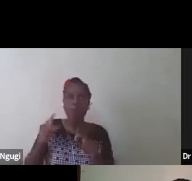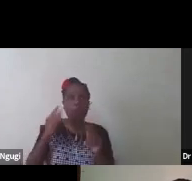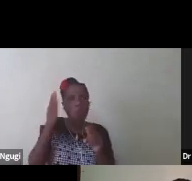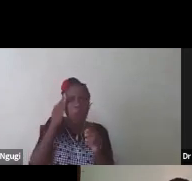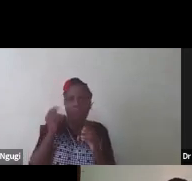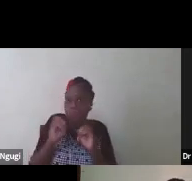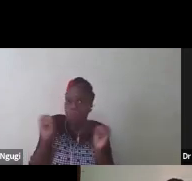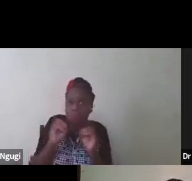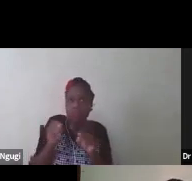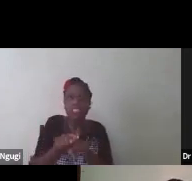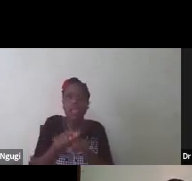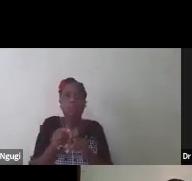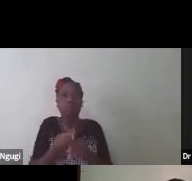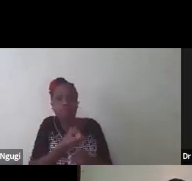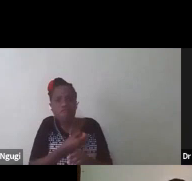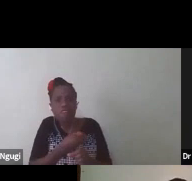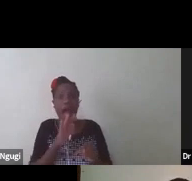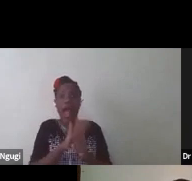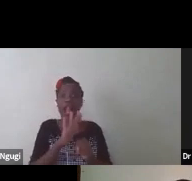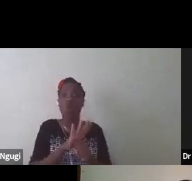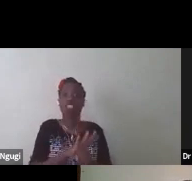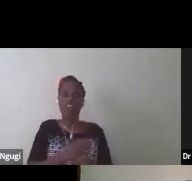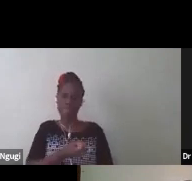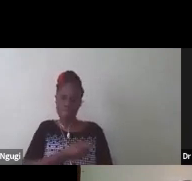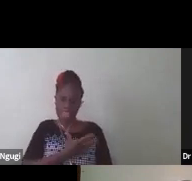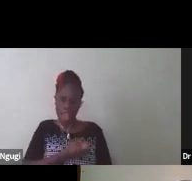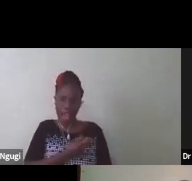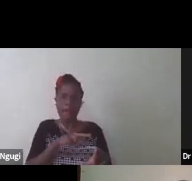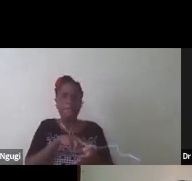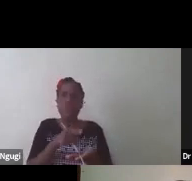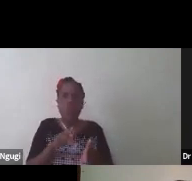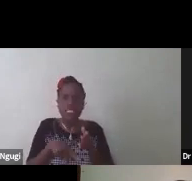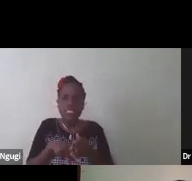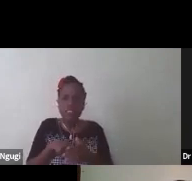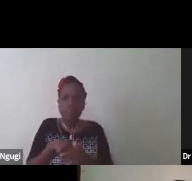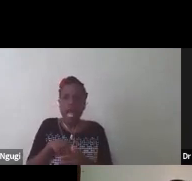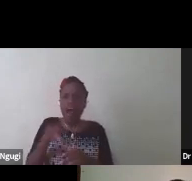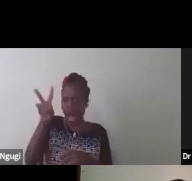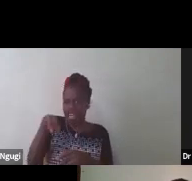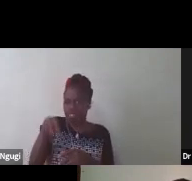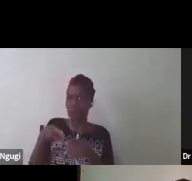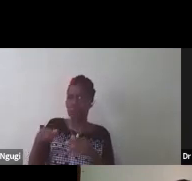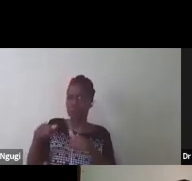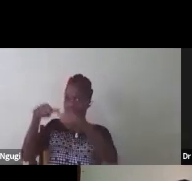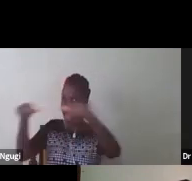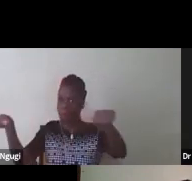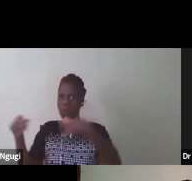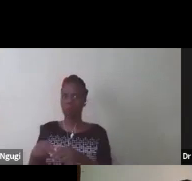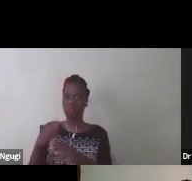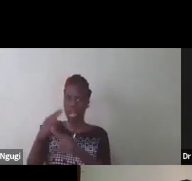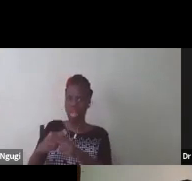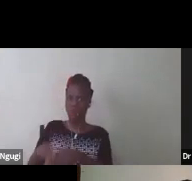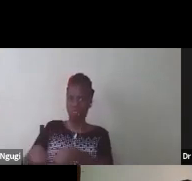And so people have tended towards labeling people and trying to stereotype them and isolate